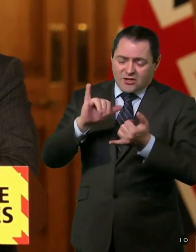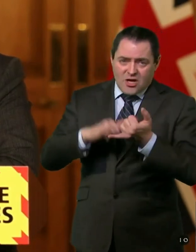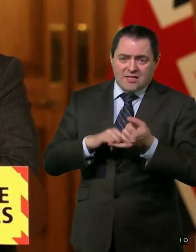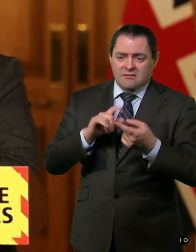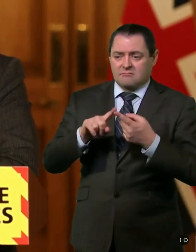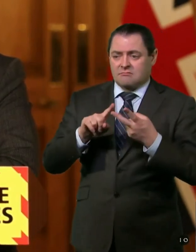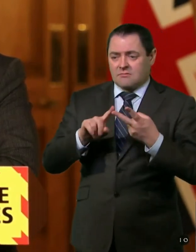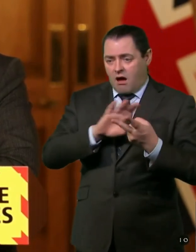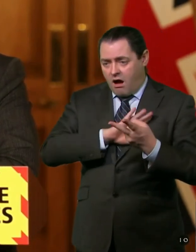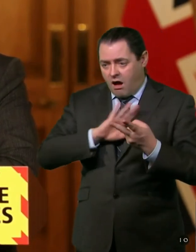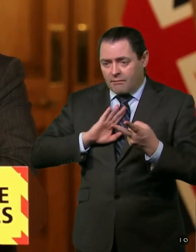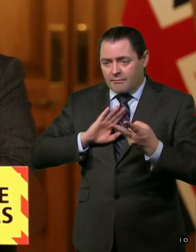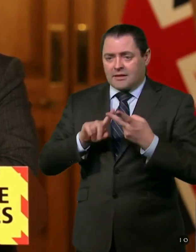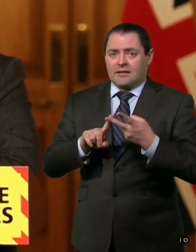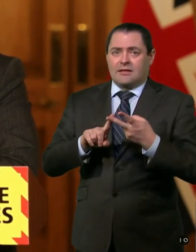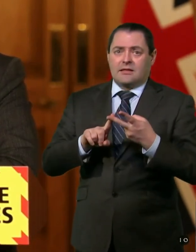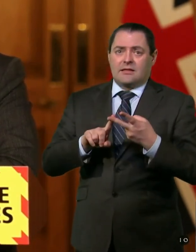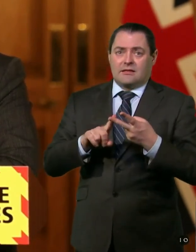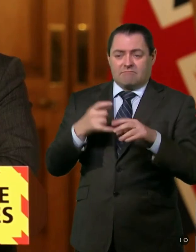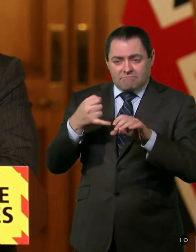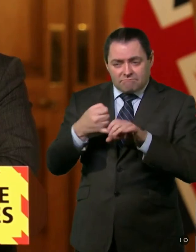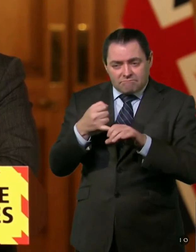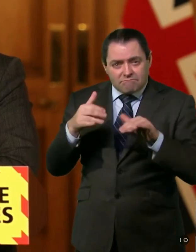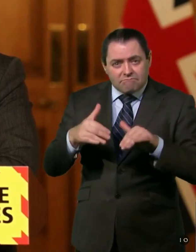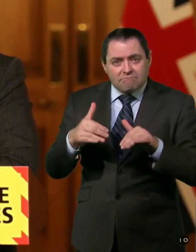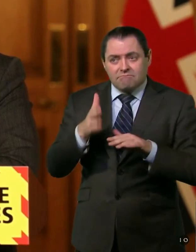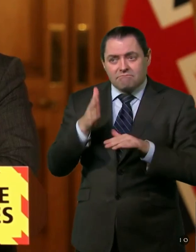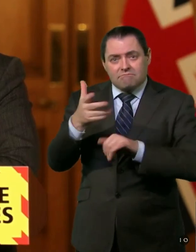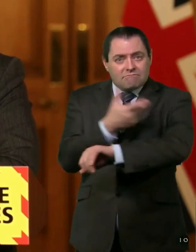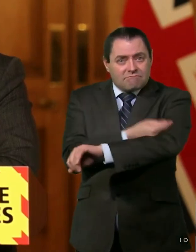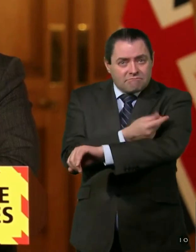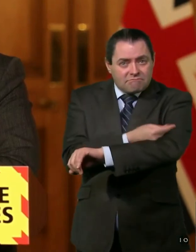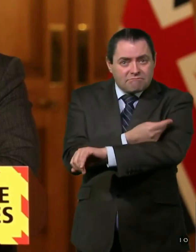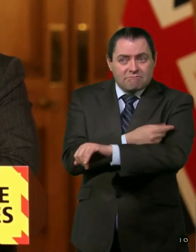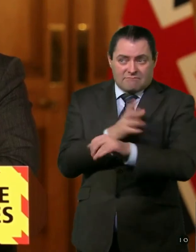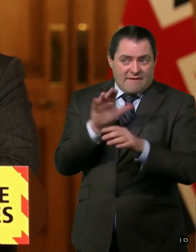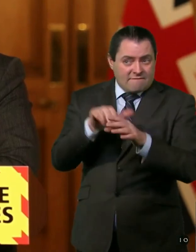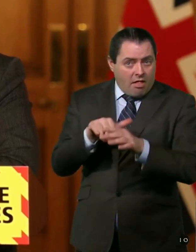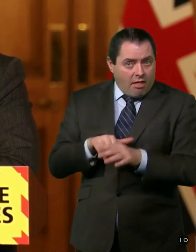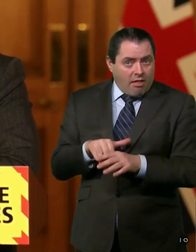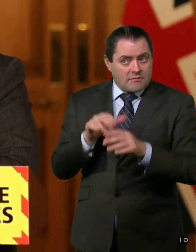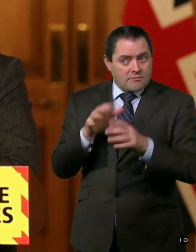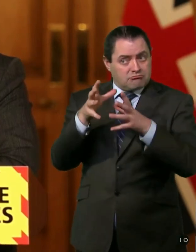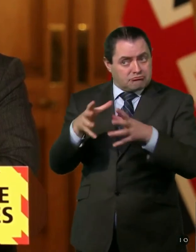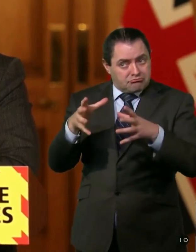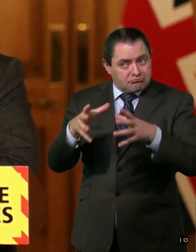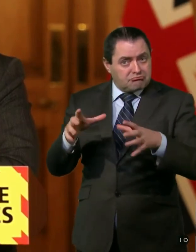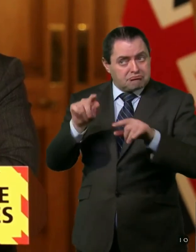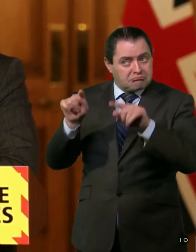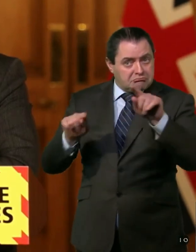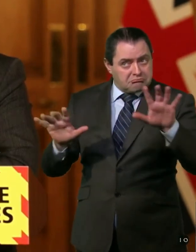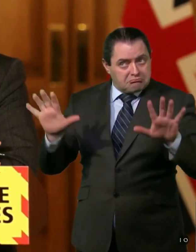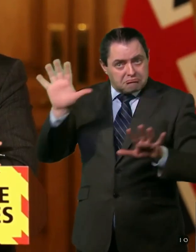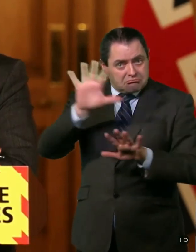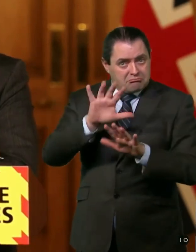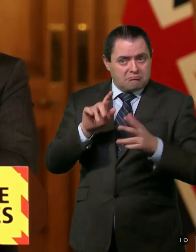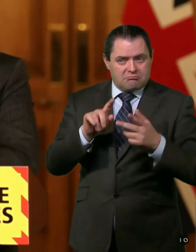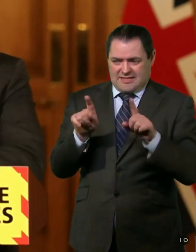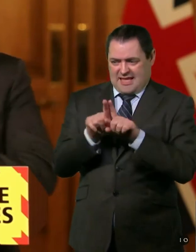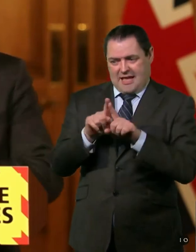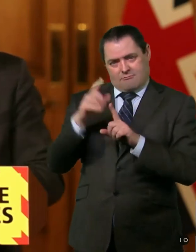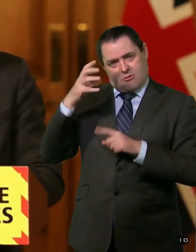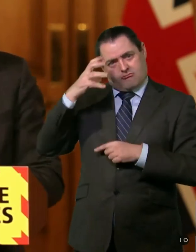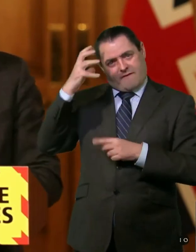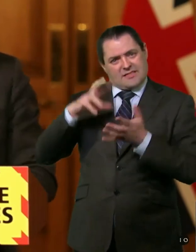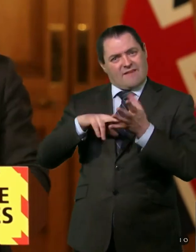pharmacists, chemists are joining in growing numbers, and of course, as JVT said, the volunteers. Patrick, do you want to?